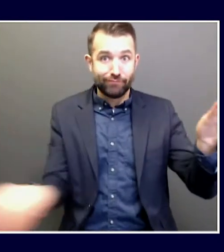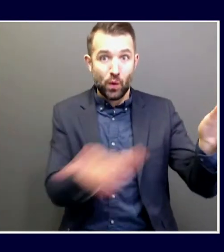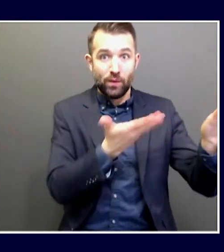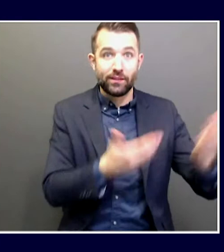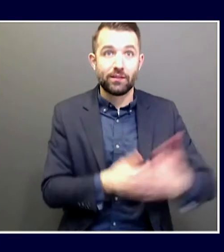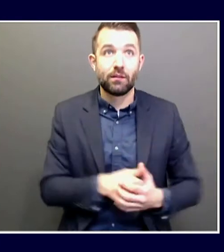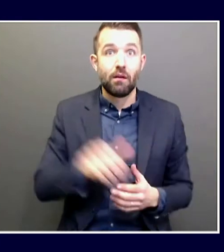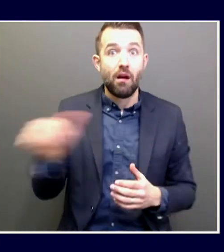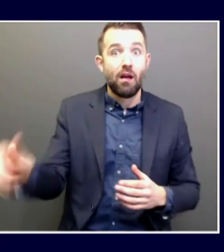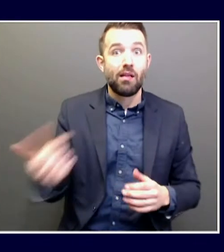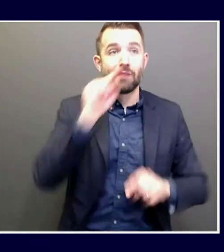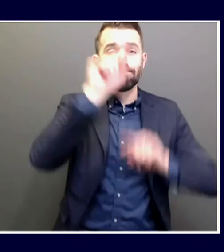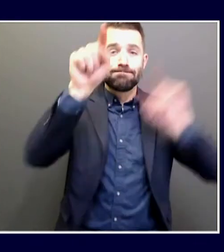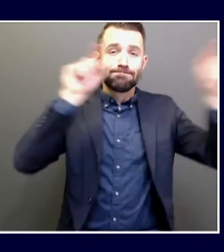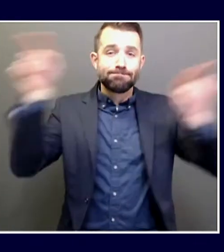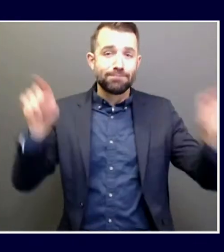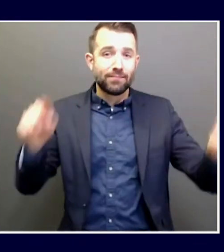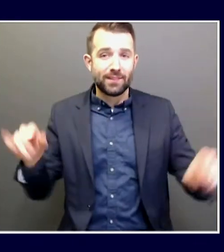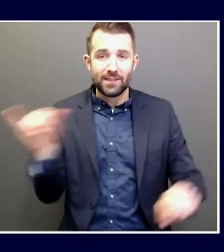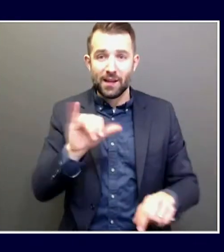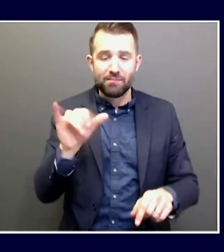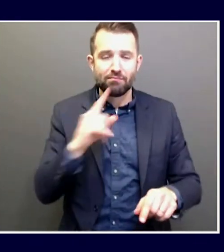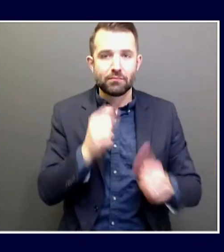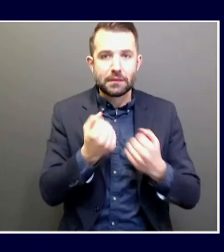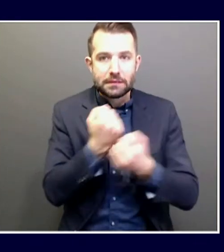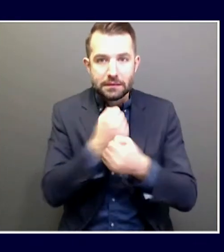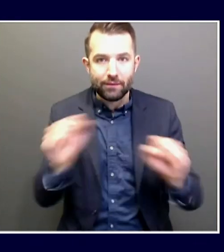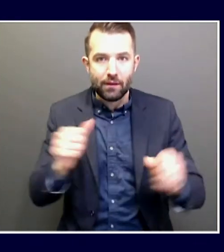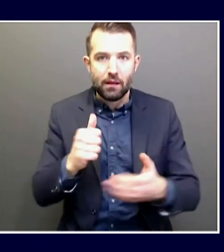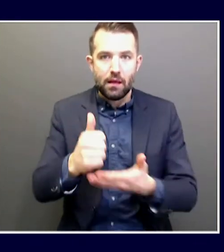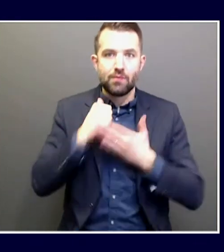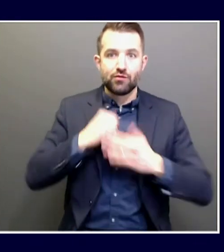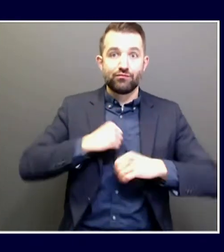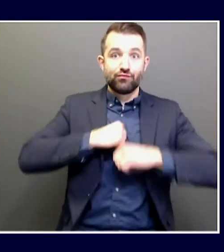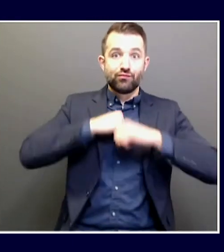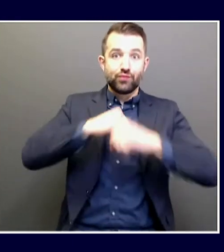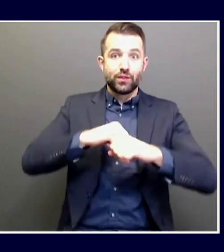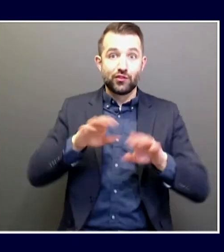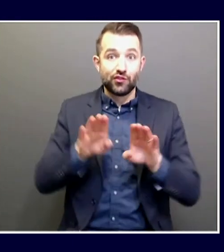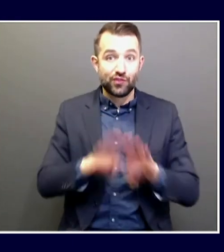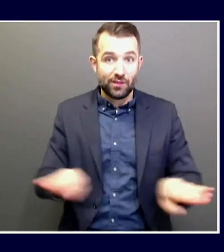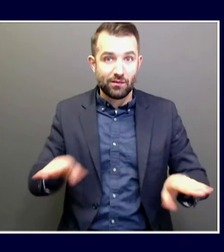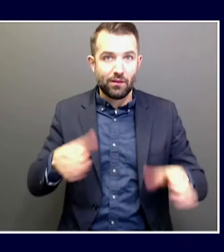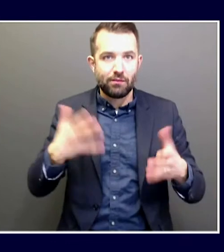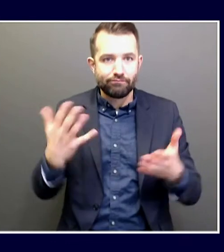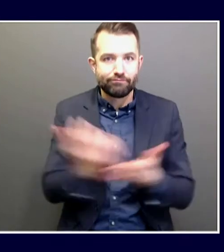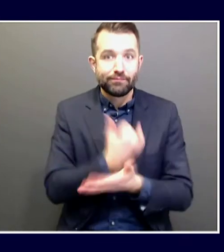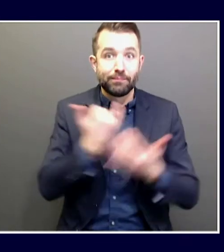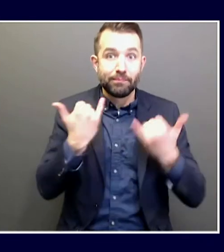ways to allow kids to be in school, to be playing with their friends, things of that nature.